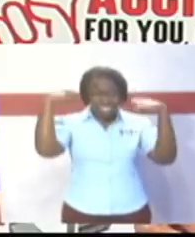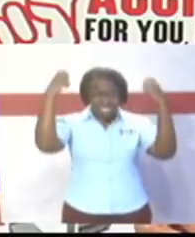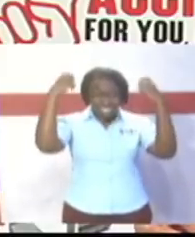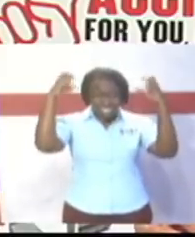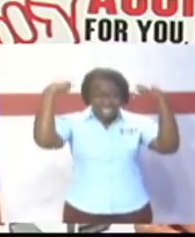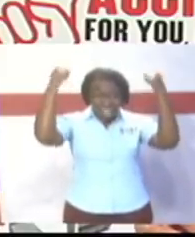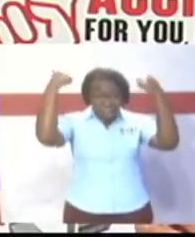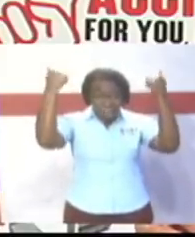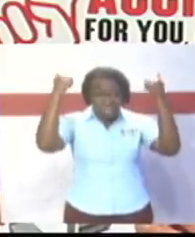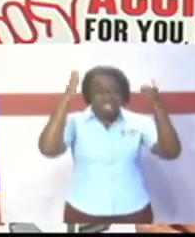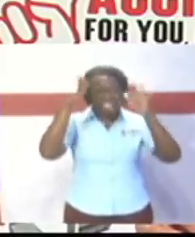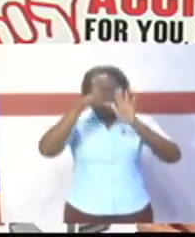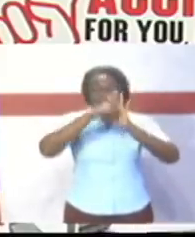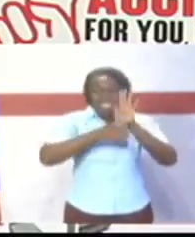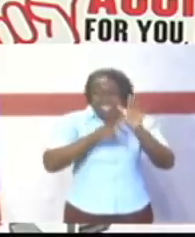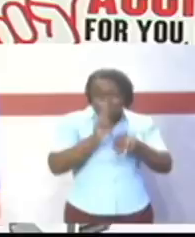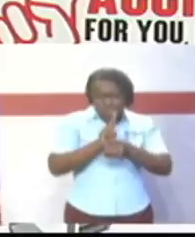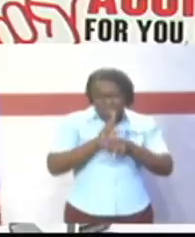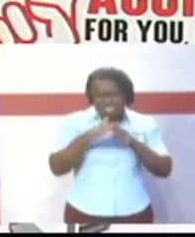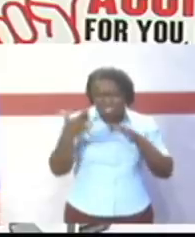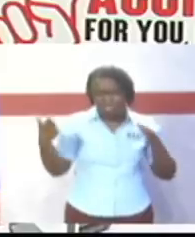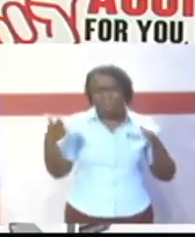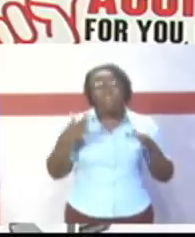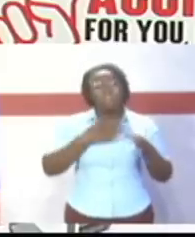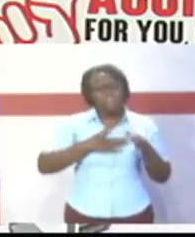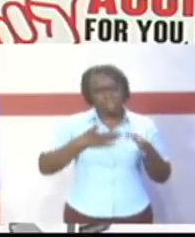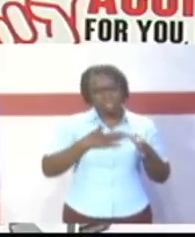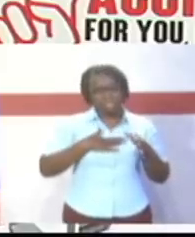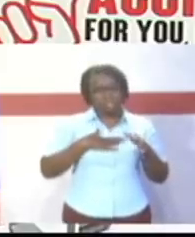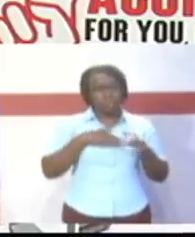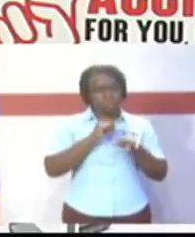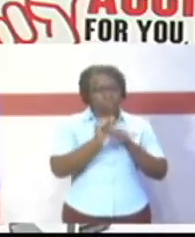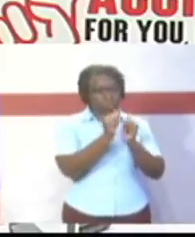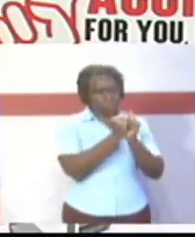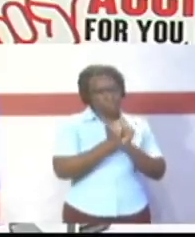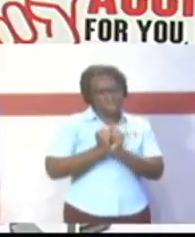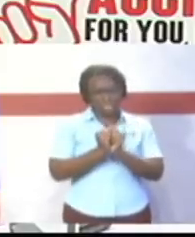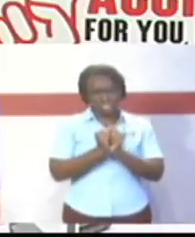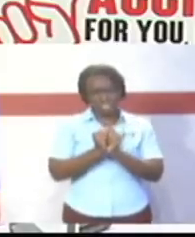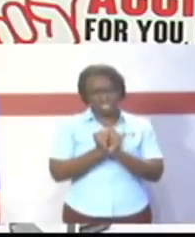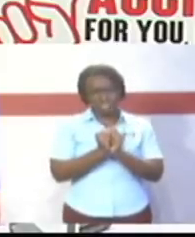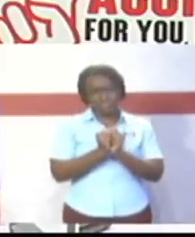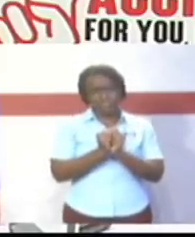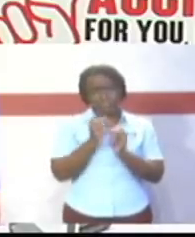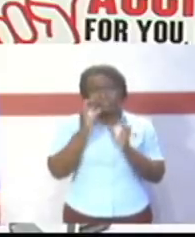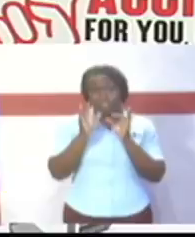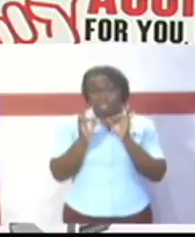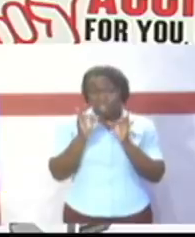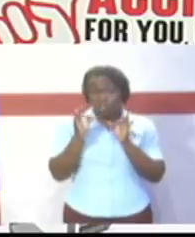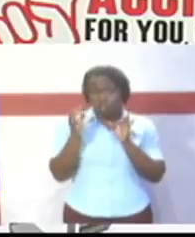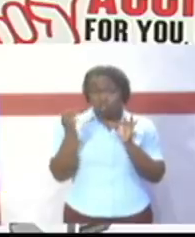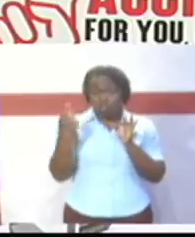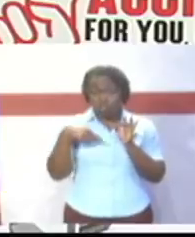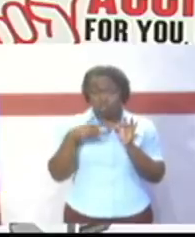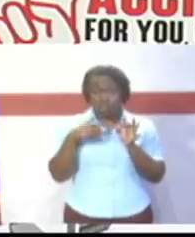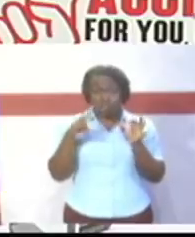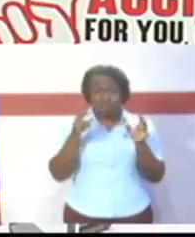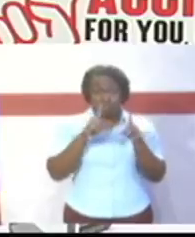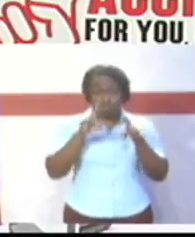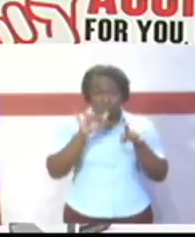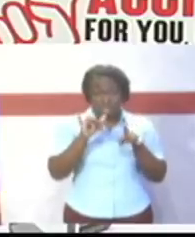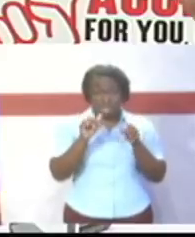3 times to your home. So work with us, and if we do that together with the 3 Ws